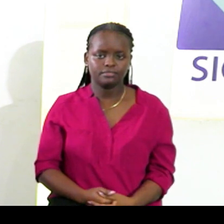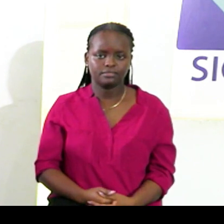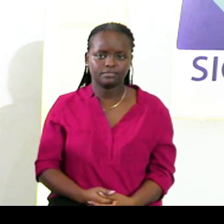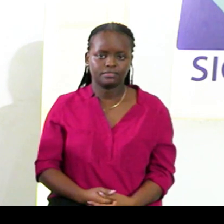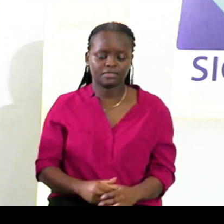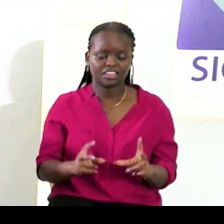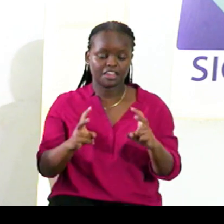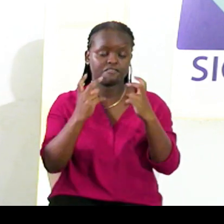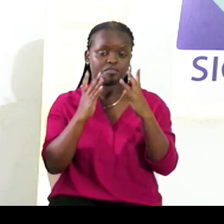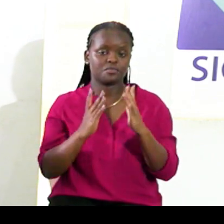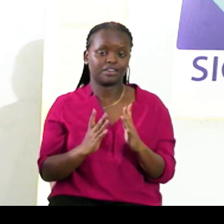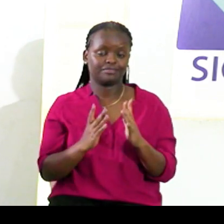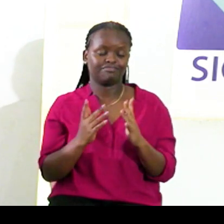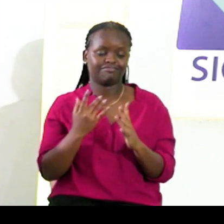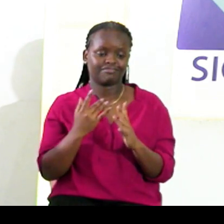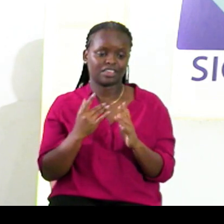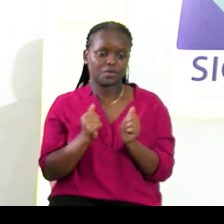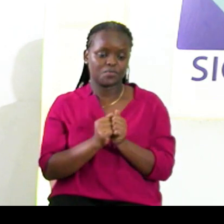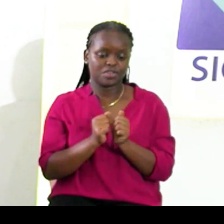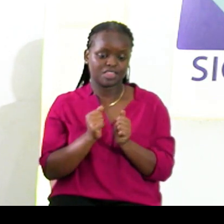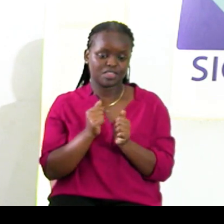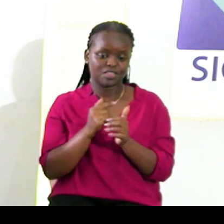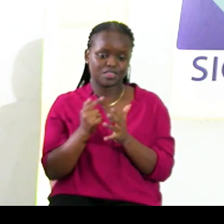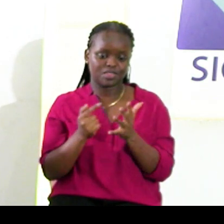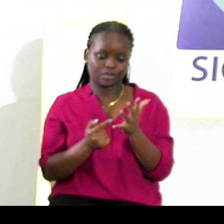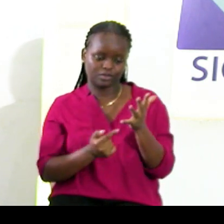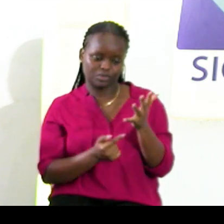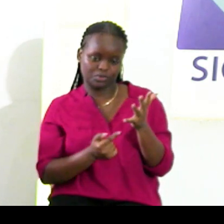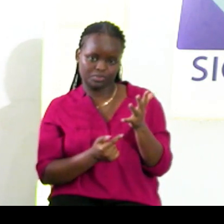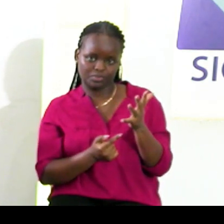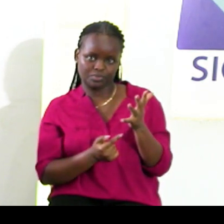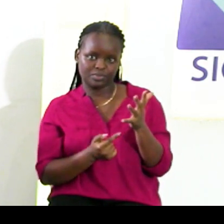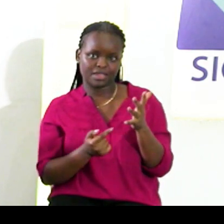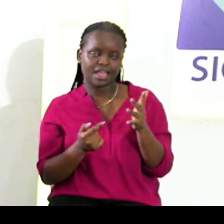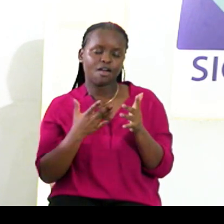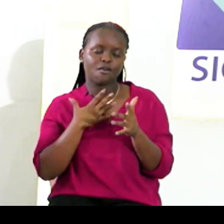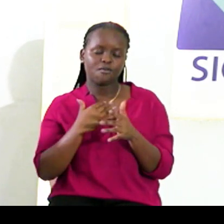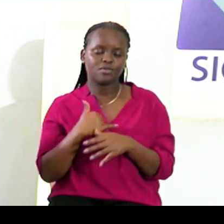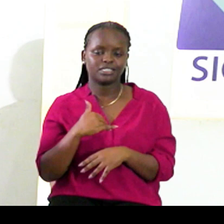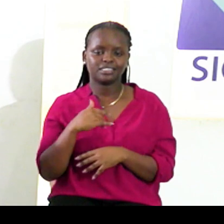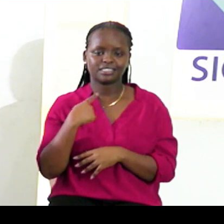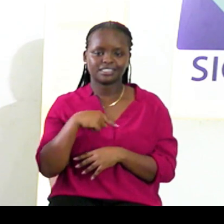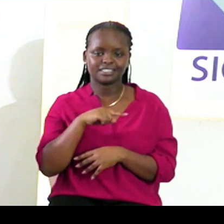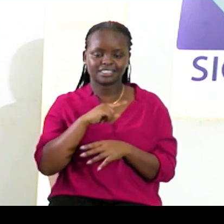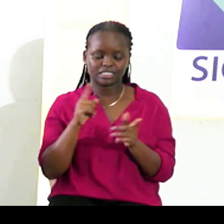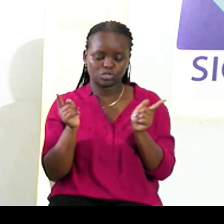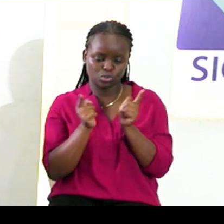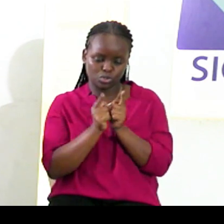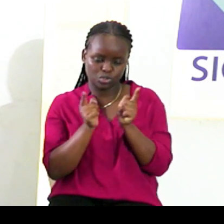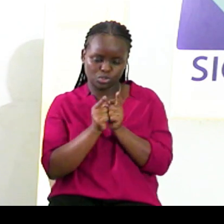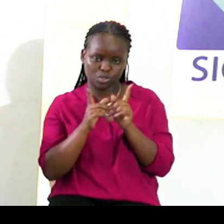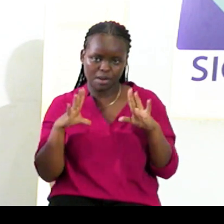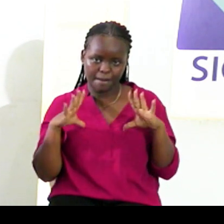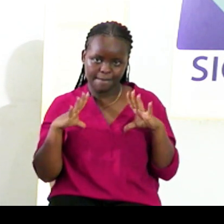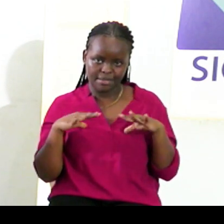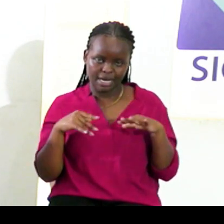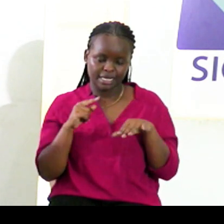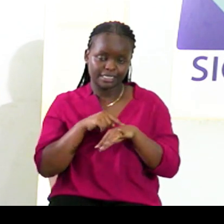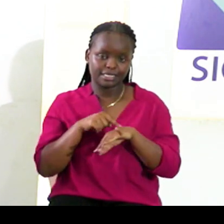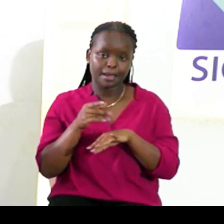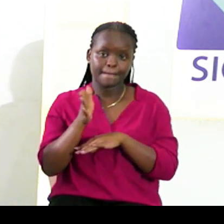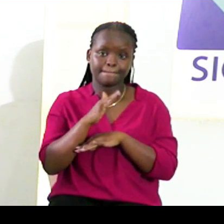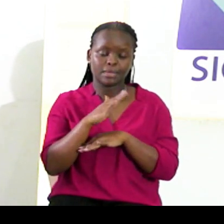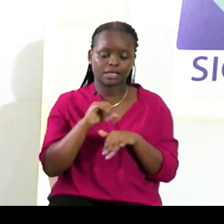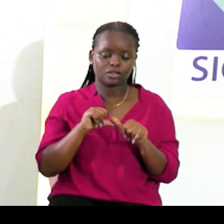Our viewer, with those points, I'd like us to take a short break. When we come back,